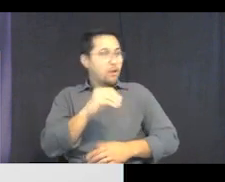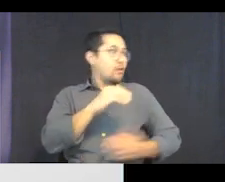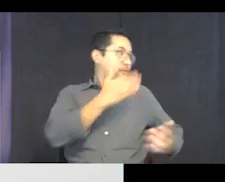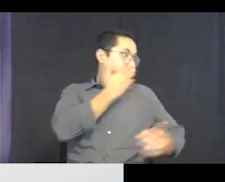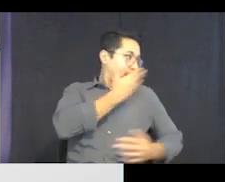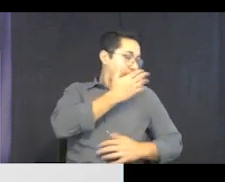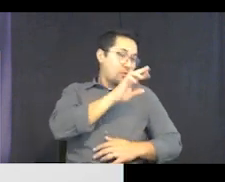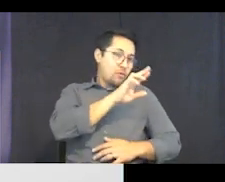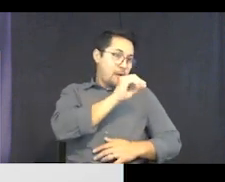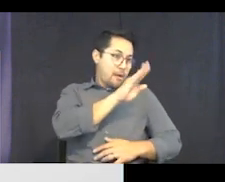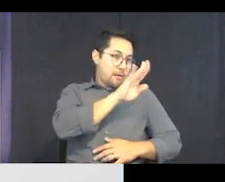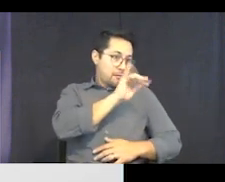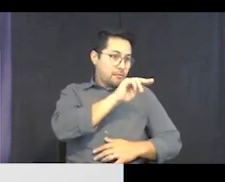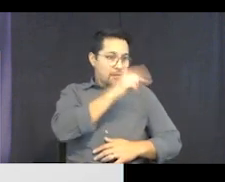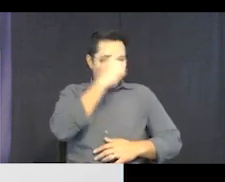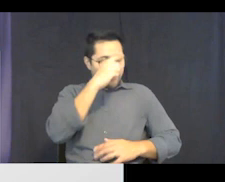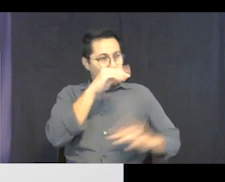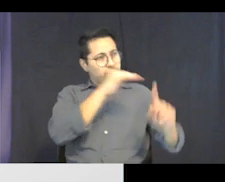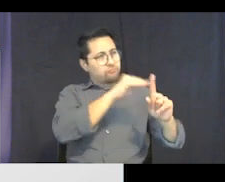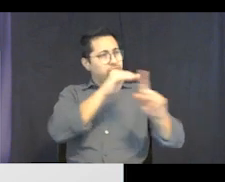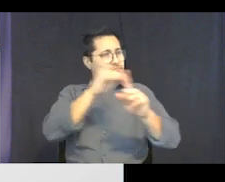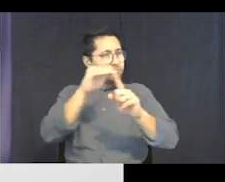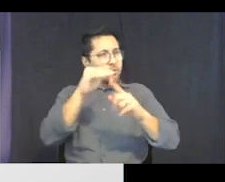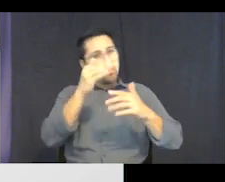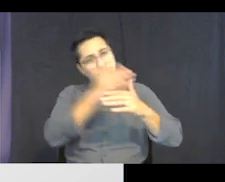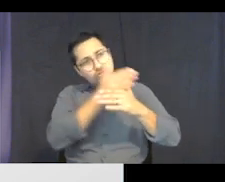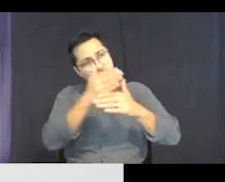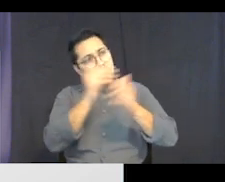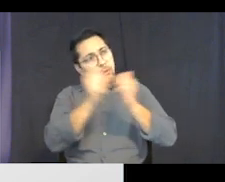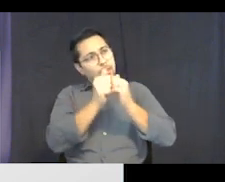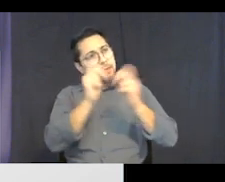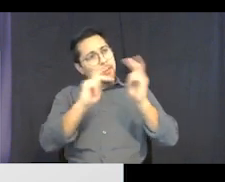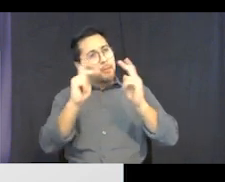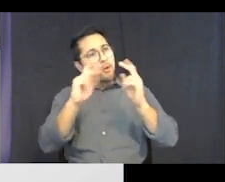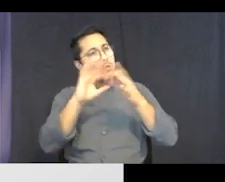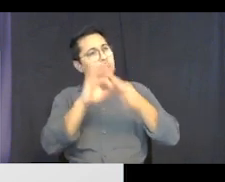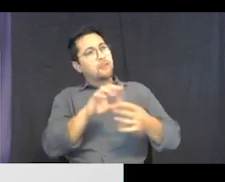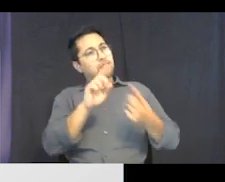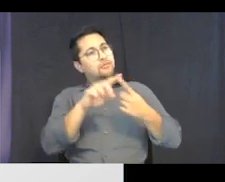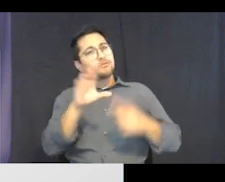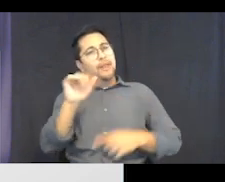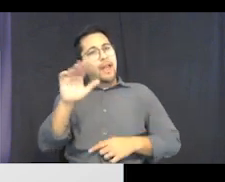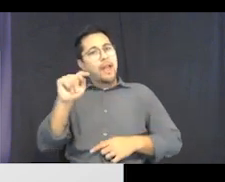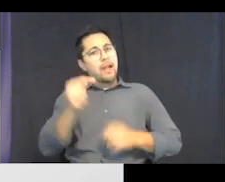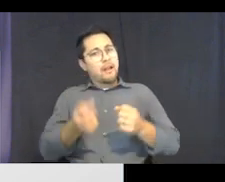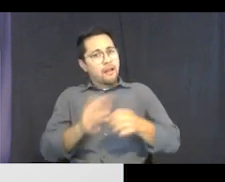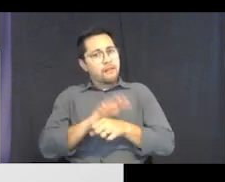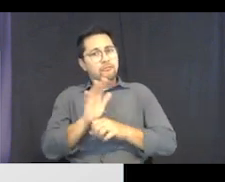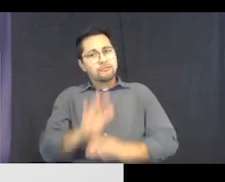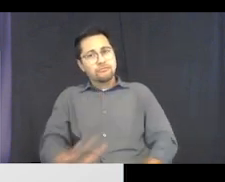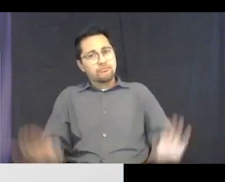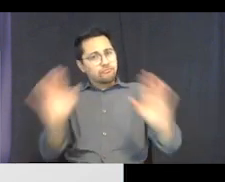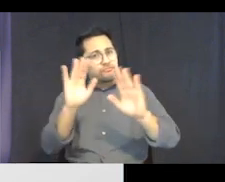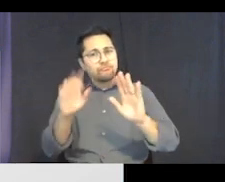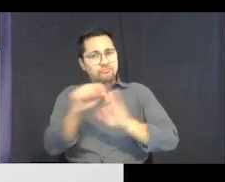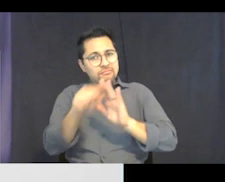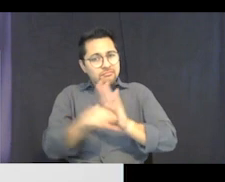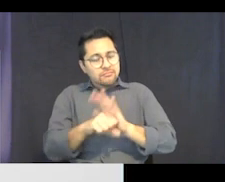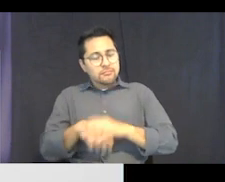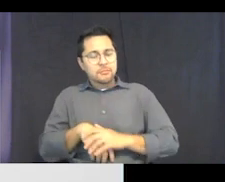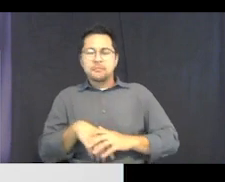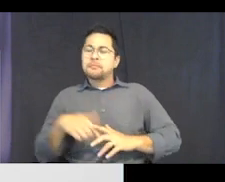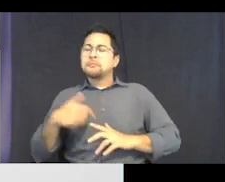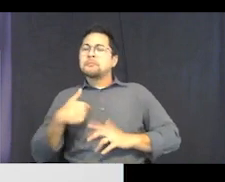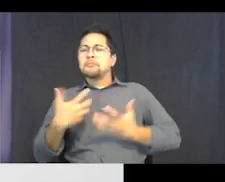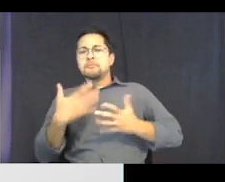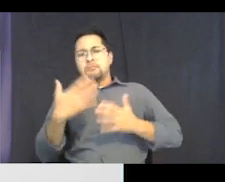for reminding folks or sharing with folks about the CAP coverage throughout our state and every county. I